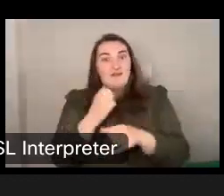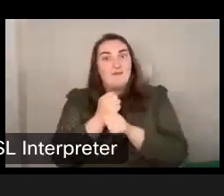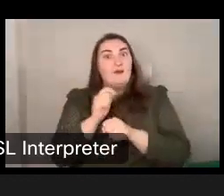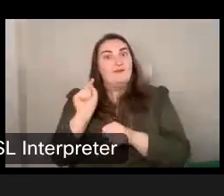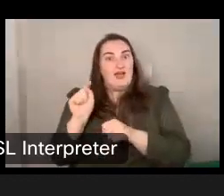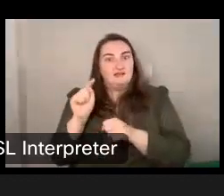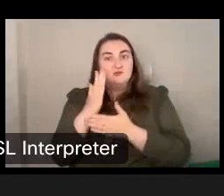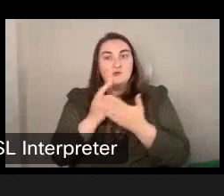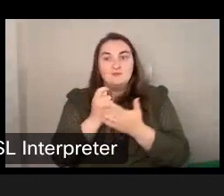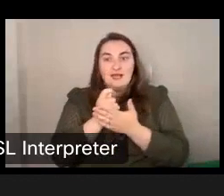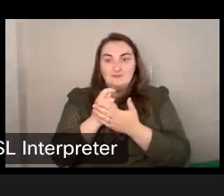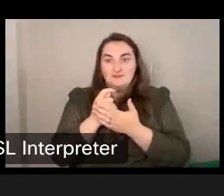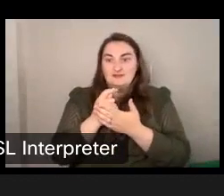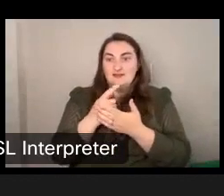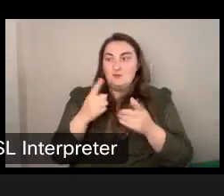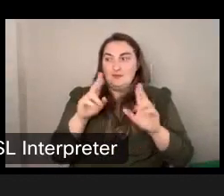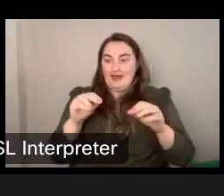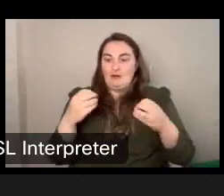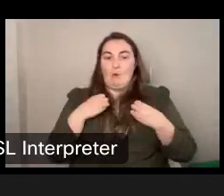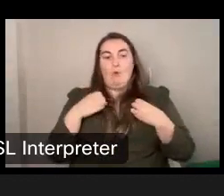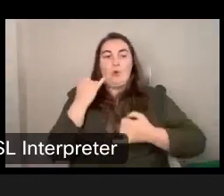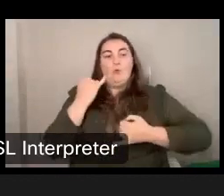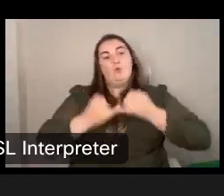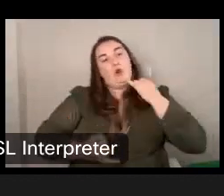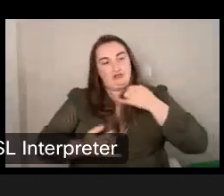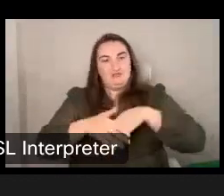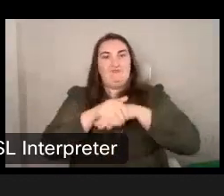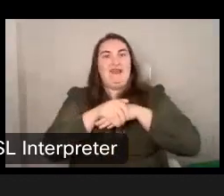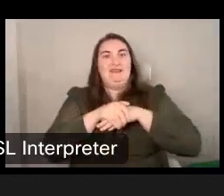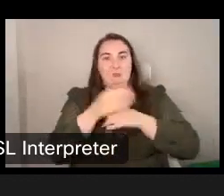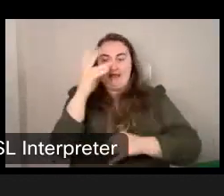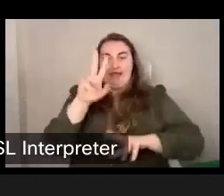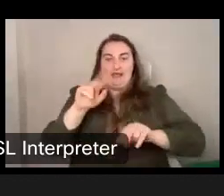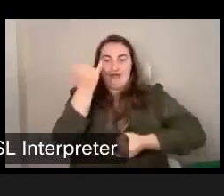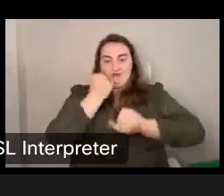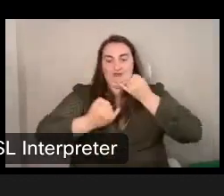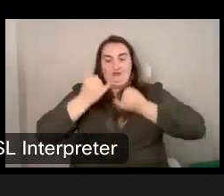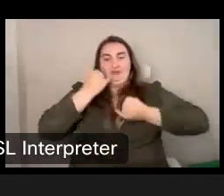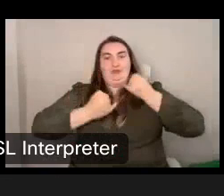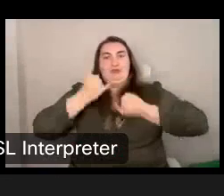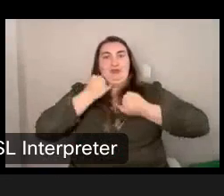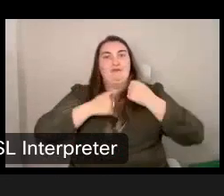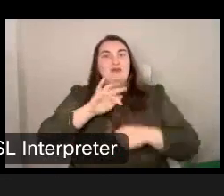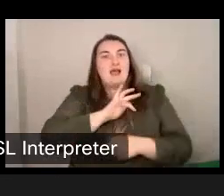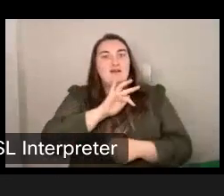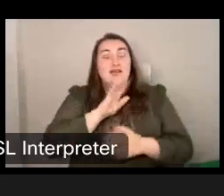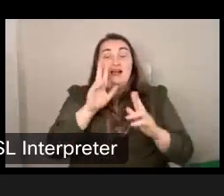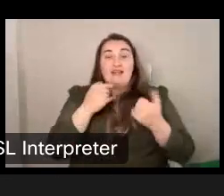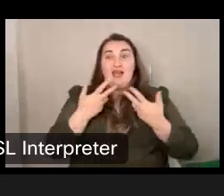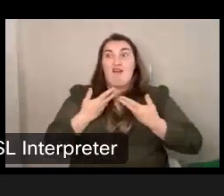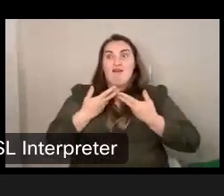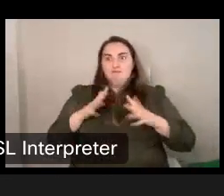can sometimes be our worst enemies and be very reflective and critical of ourselves. There can be denial of